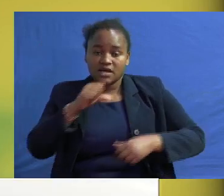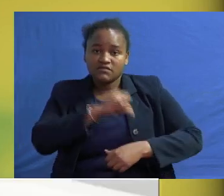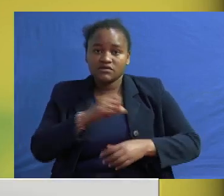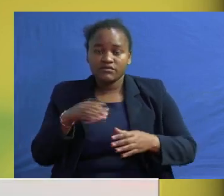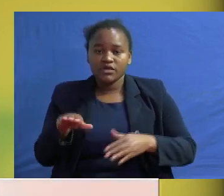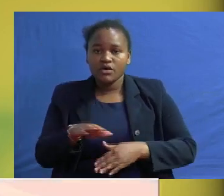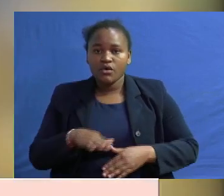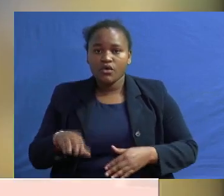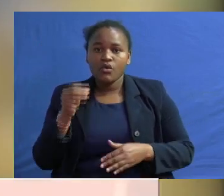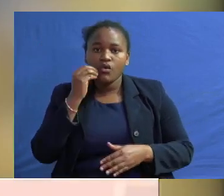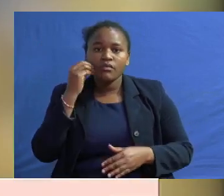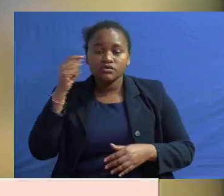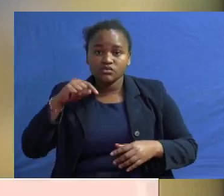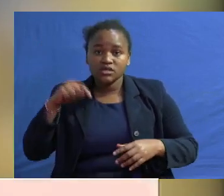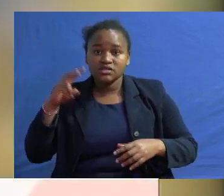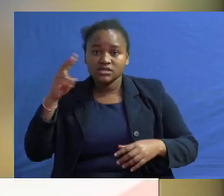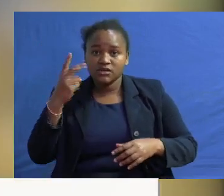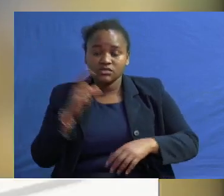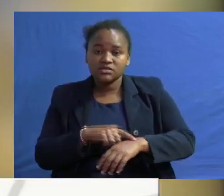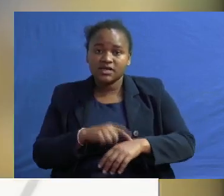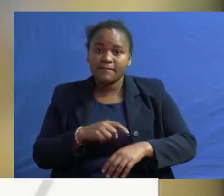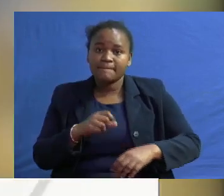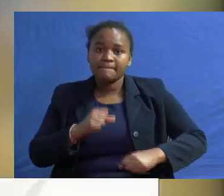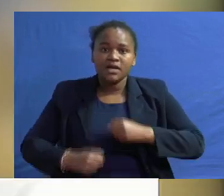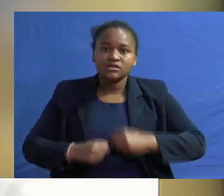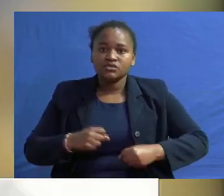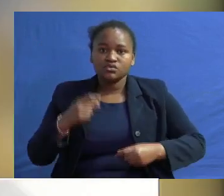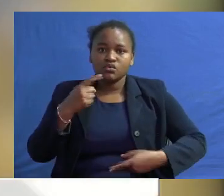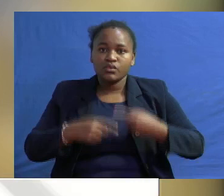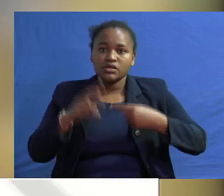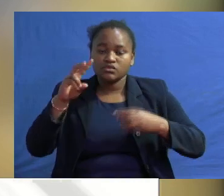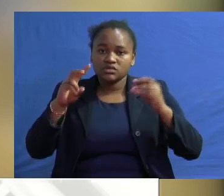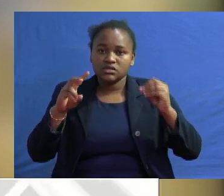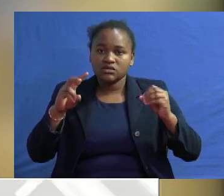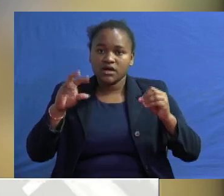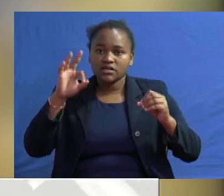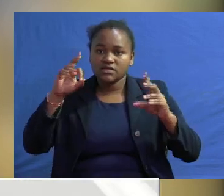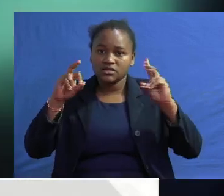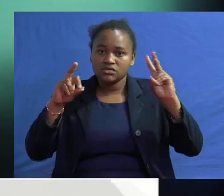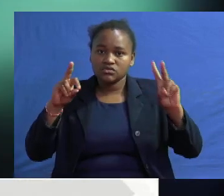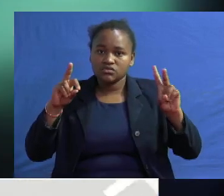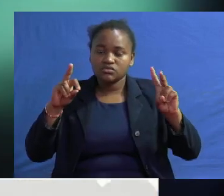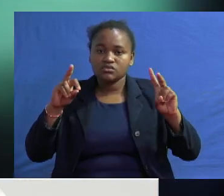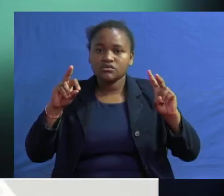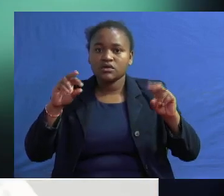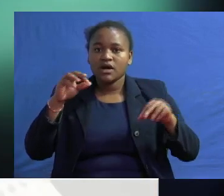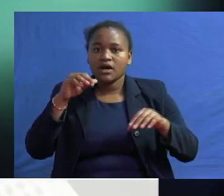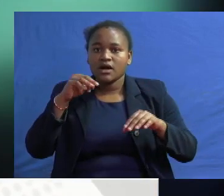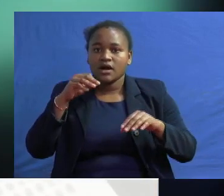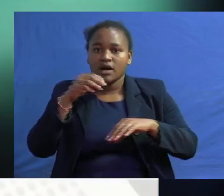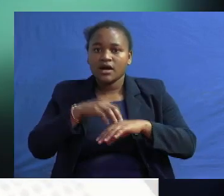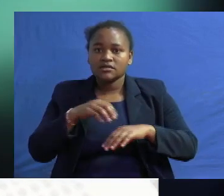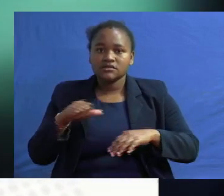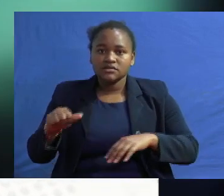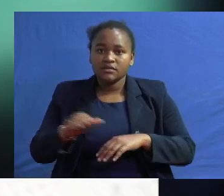home grounds in today's second leg match to win 2-0 and bag a 3-2 aggregate victory at the Loftus Stadium